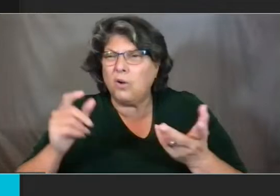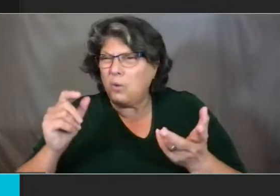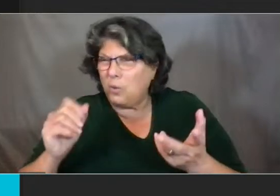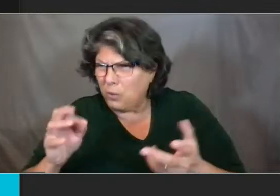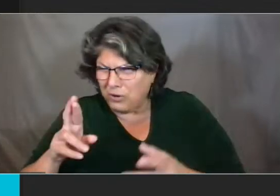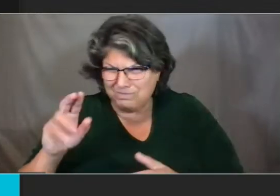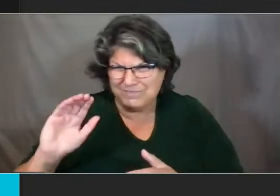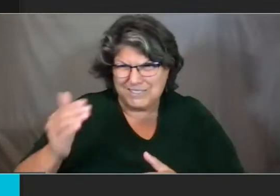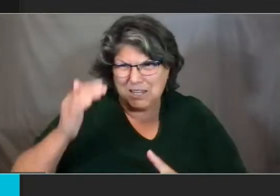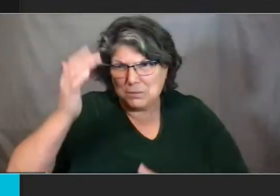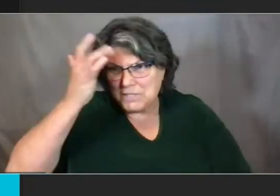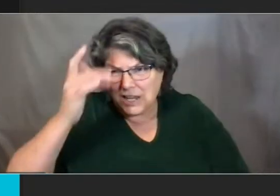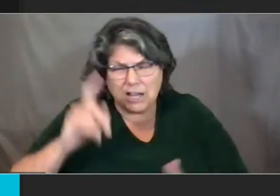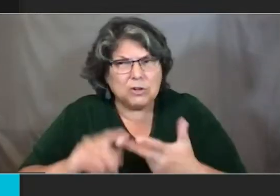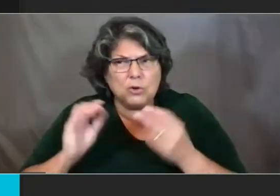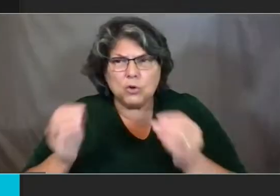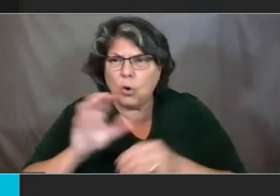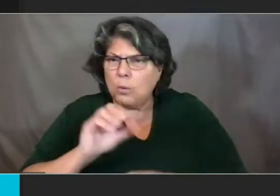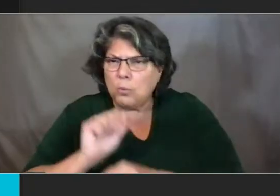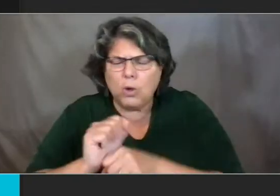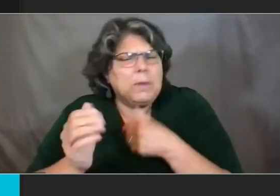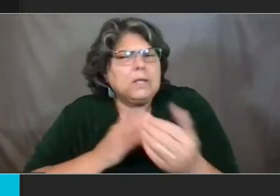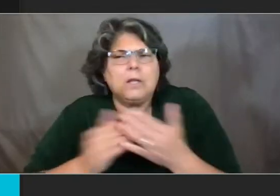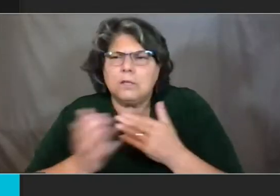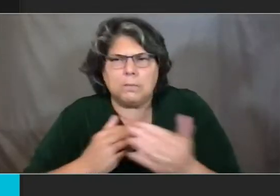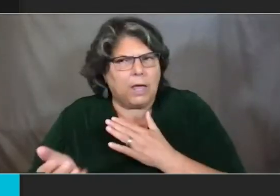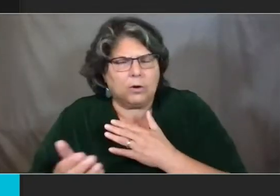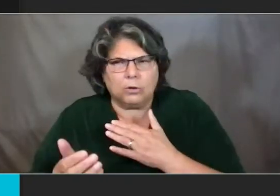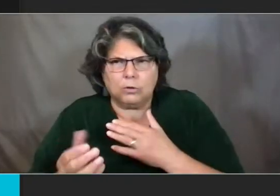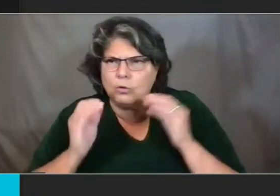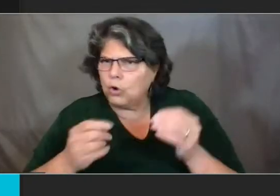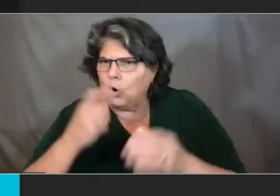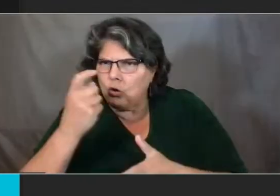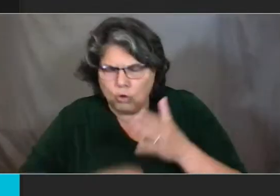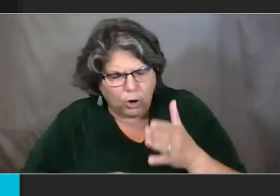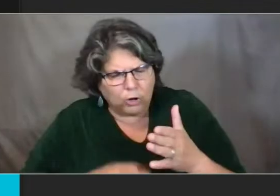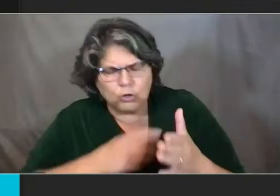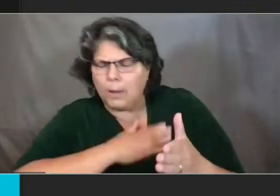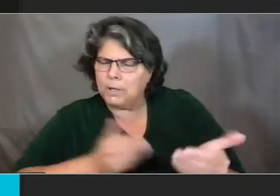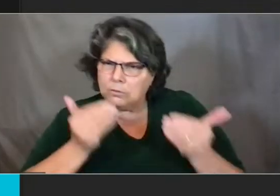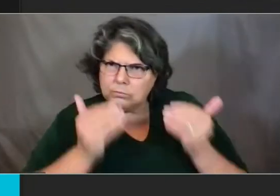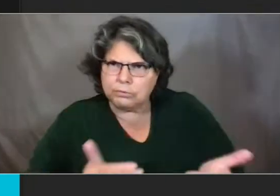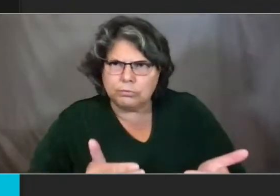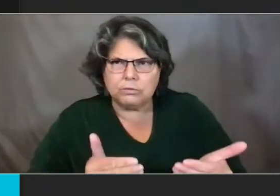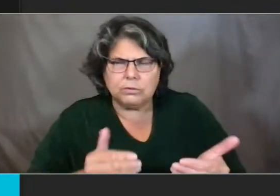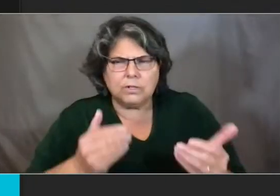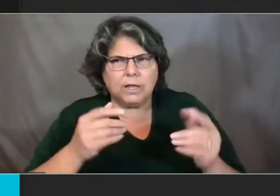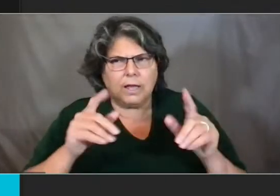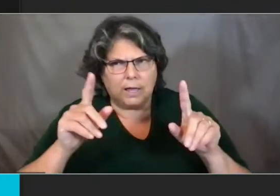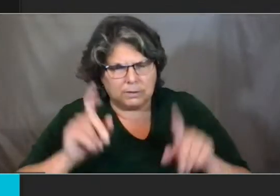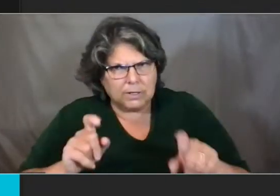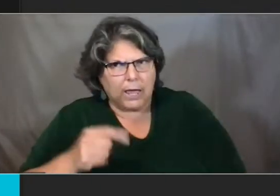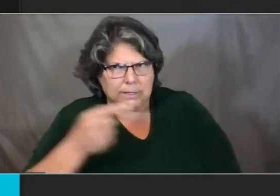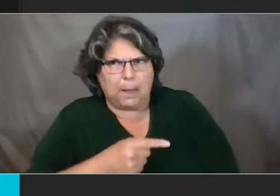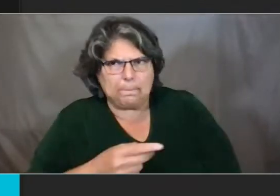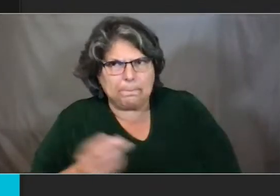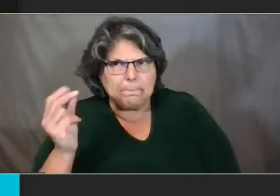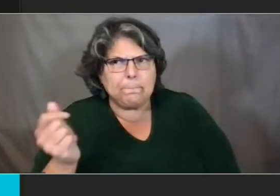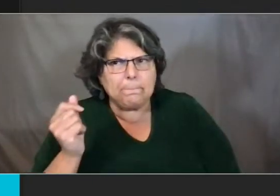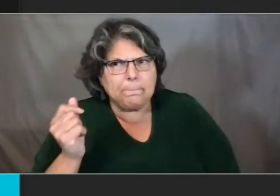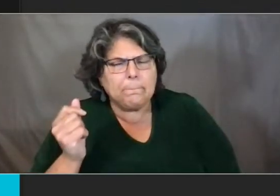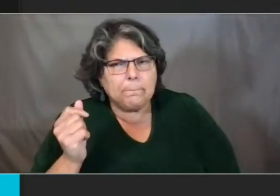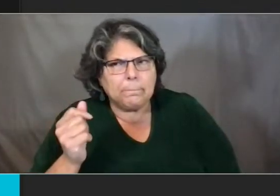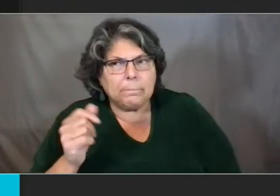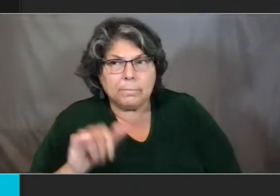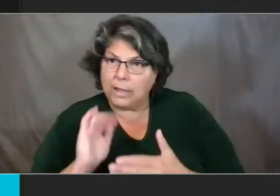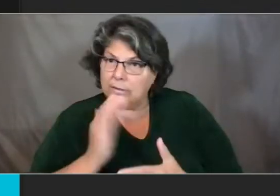or if they don't have an appointment. It doesn't matter. We want them to be tested if they come to the site. So that is our